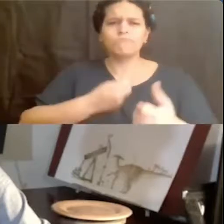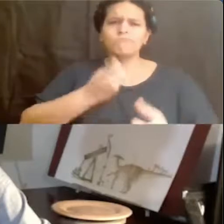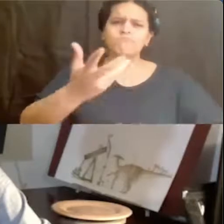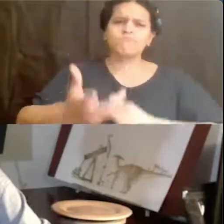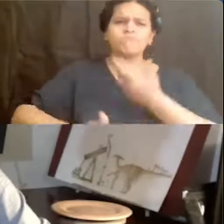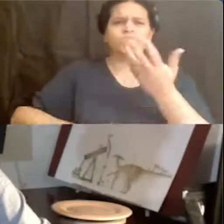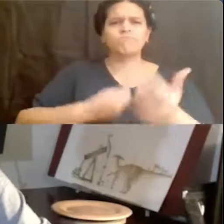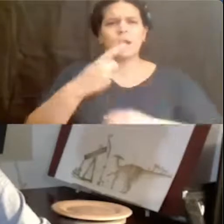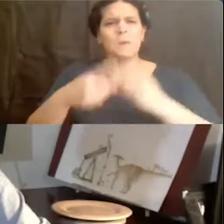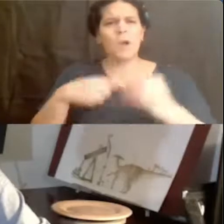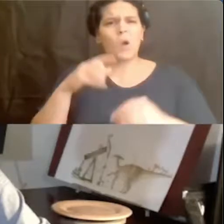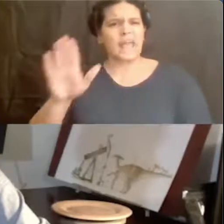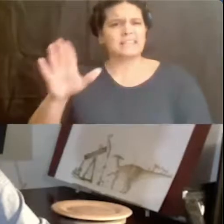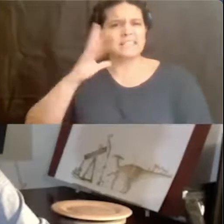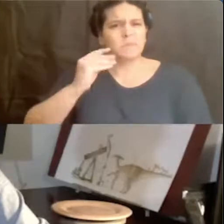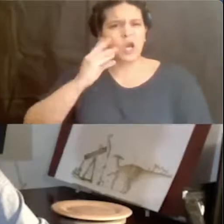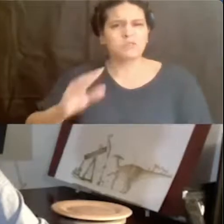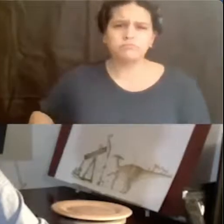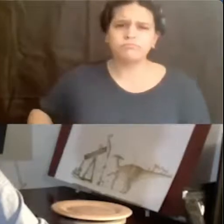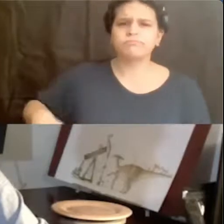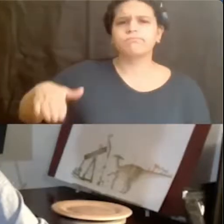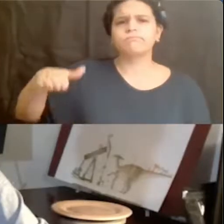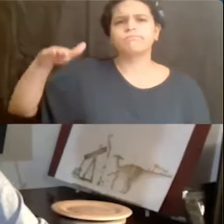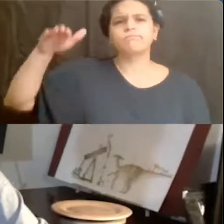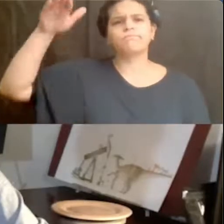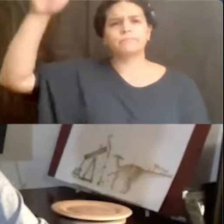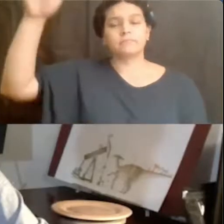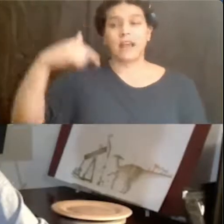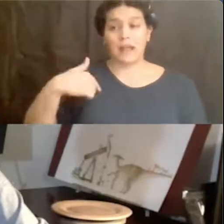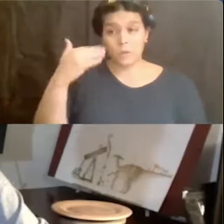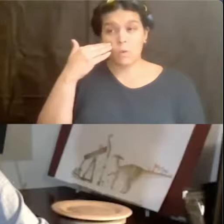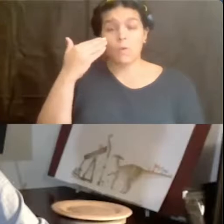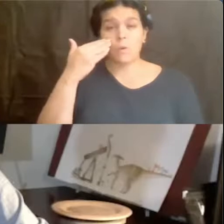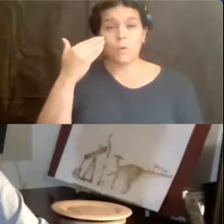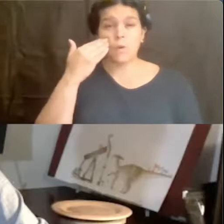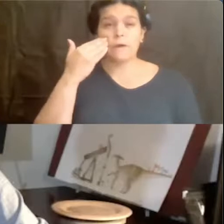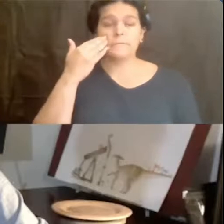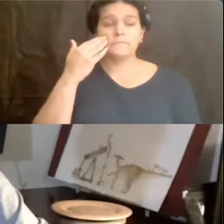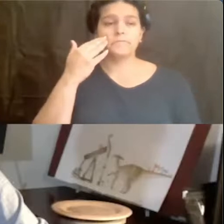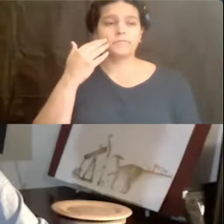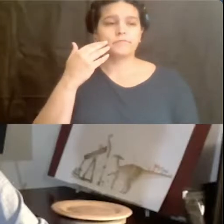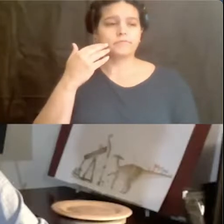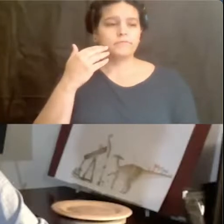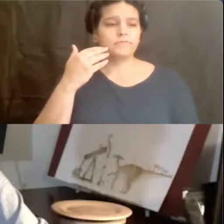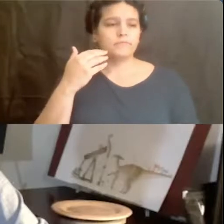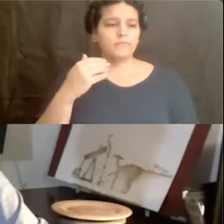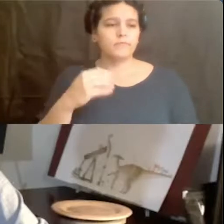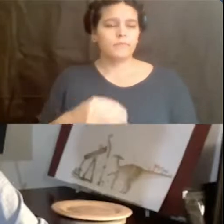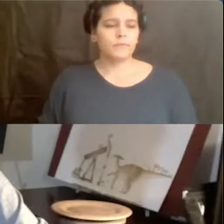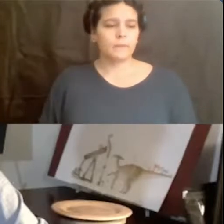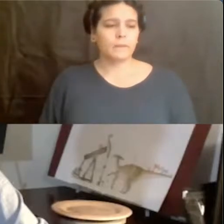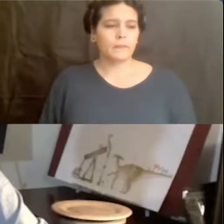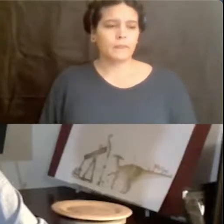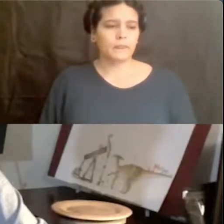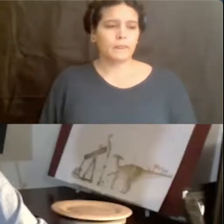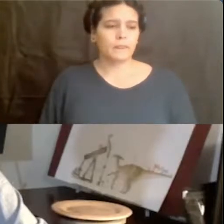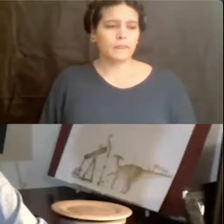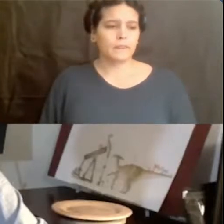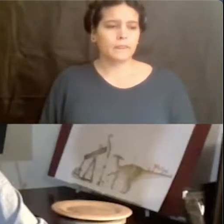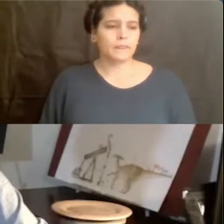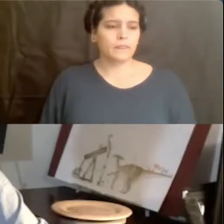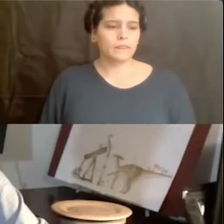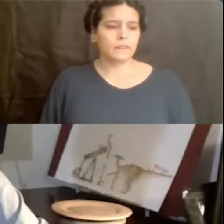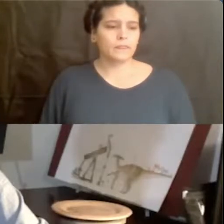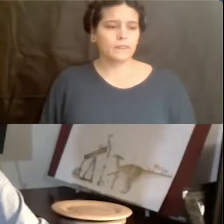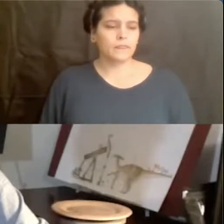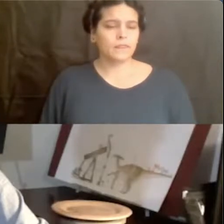And I know what sets, how I did that. I know what sets that